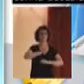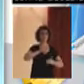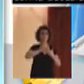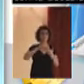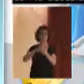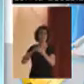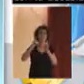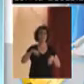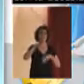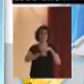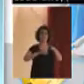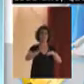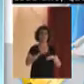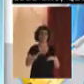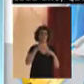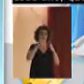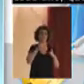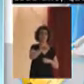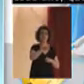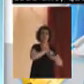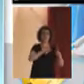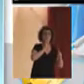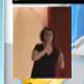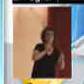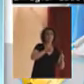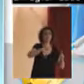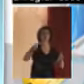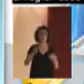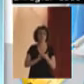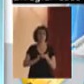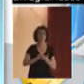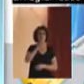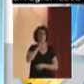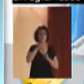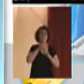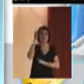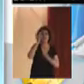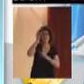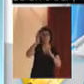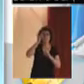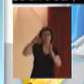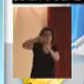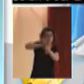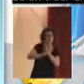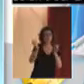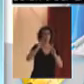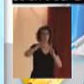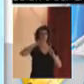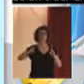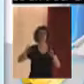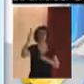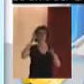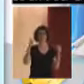are the problems for each of them, and what can be done to fix those problems, but without going into much